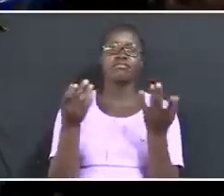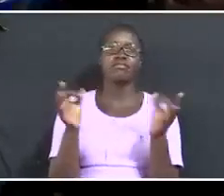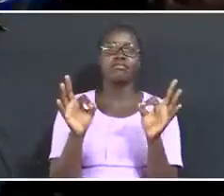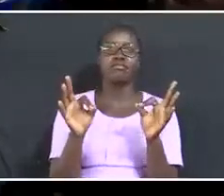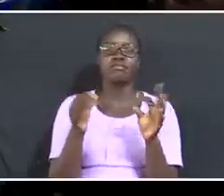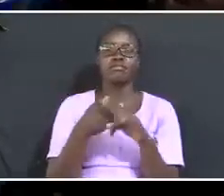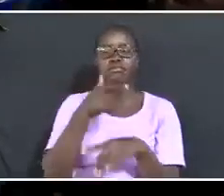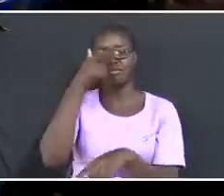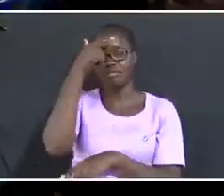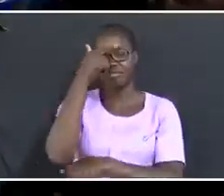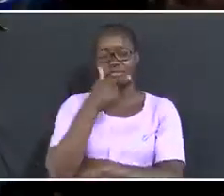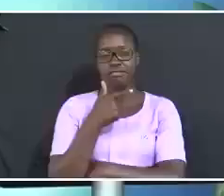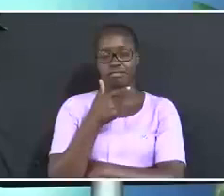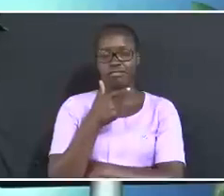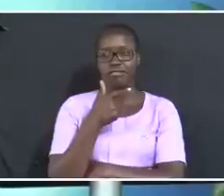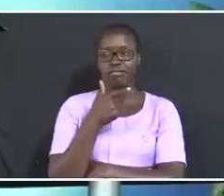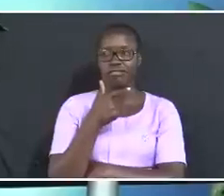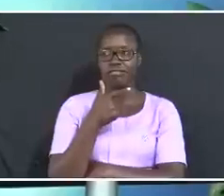from blindness.